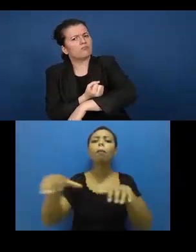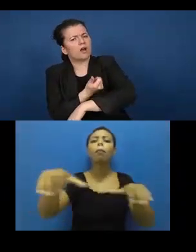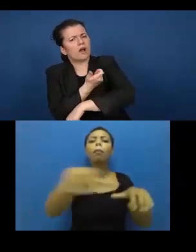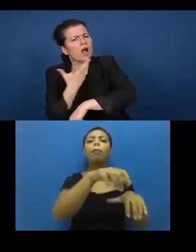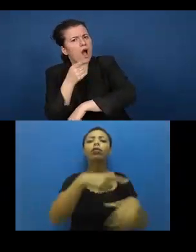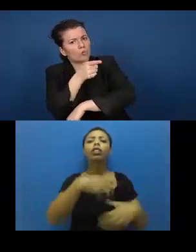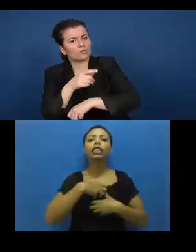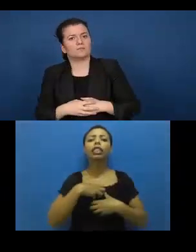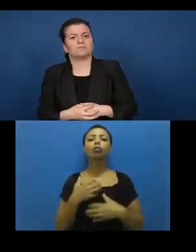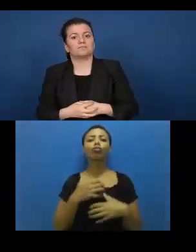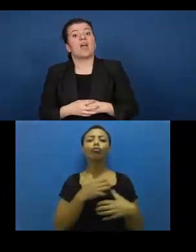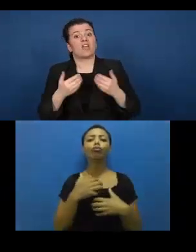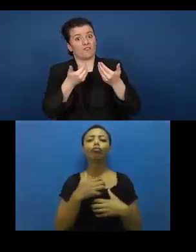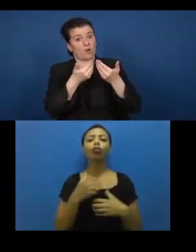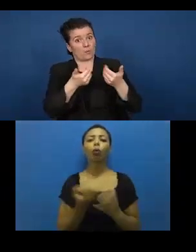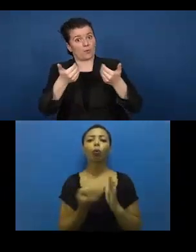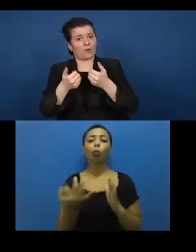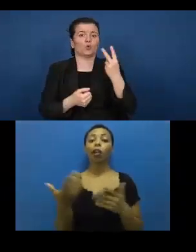at the vibration, at the